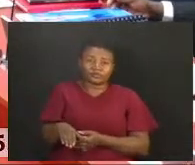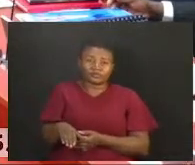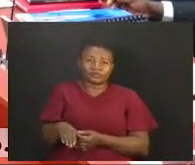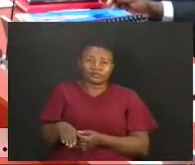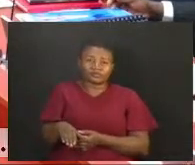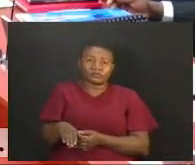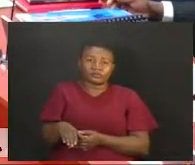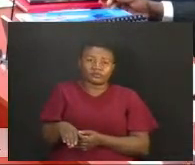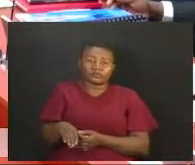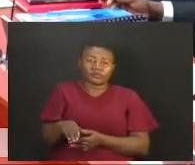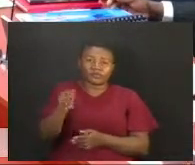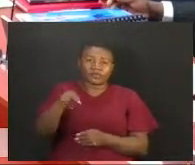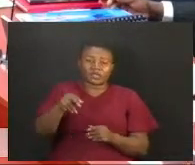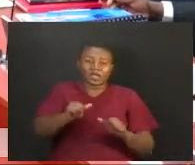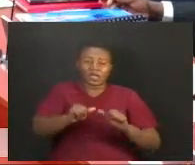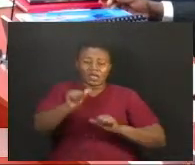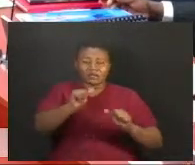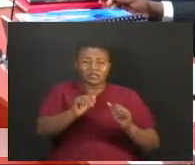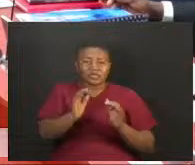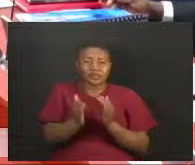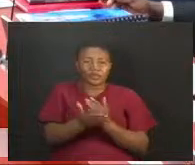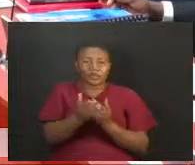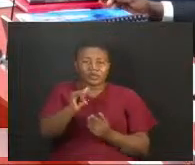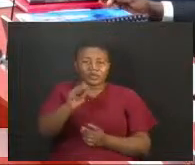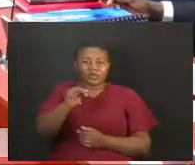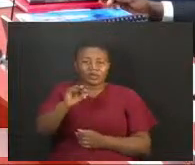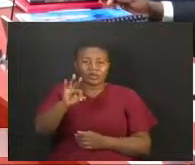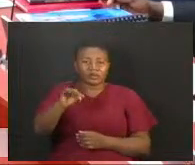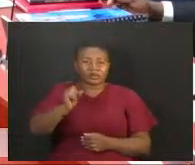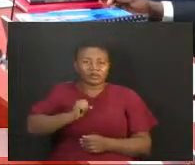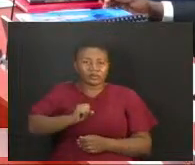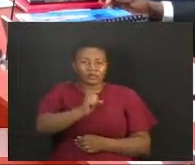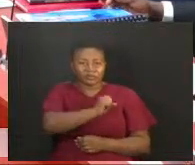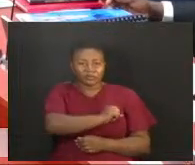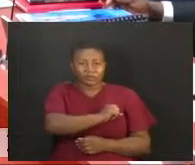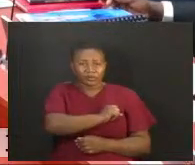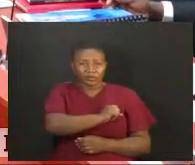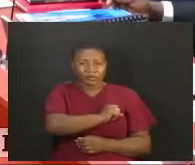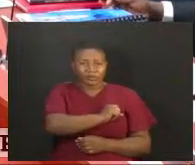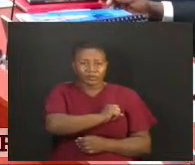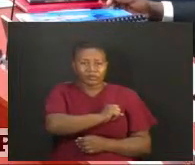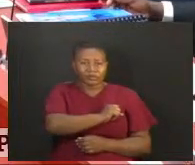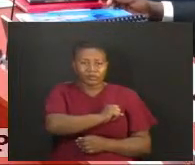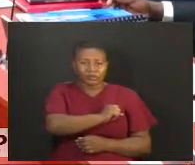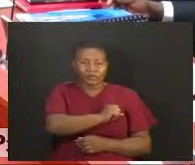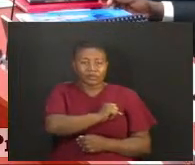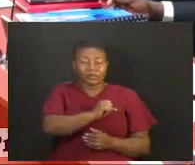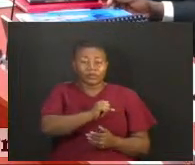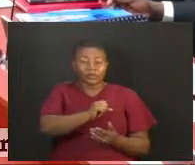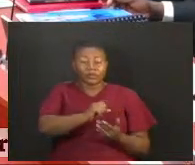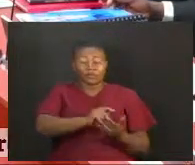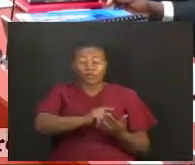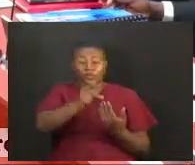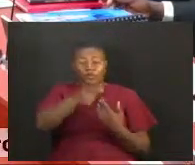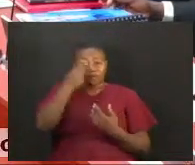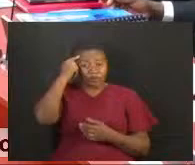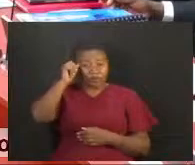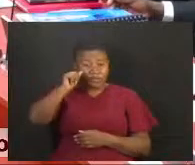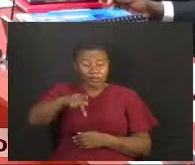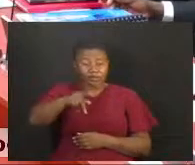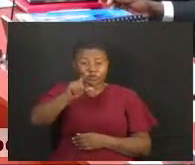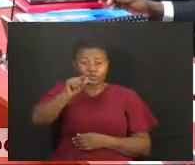be assessed by the IMF staff in the upcoming fourth review of the program, scheduled for April